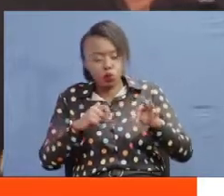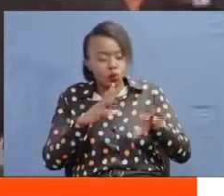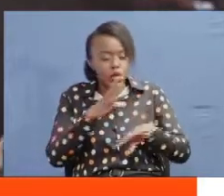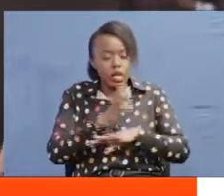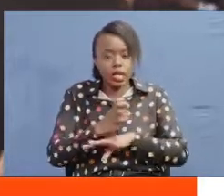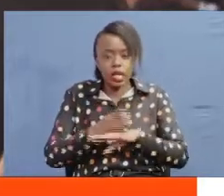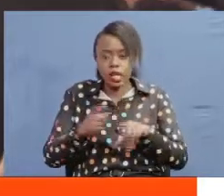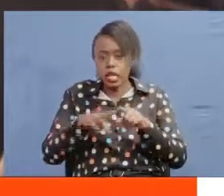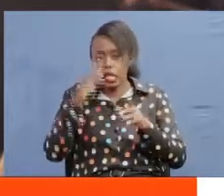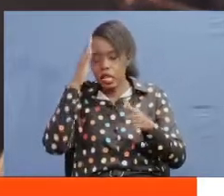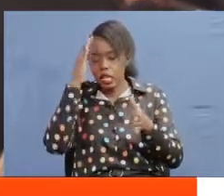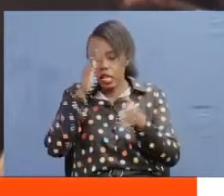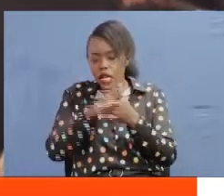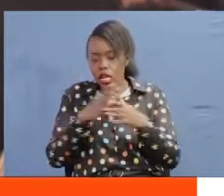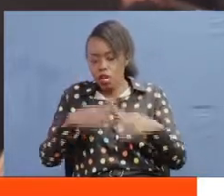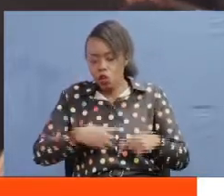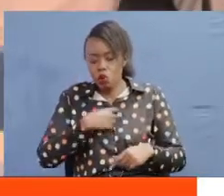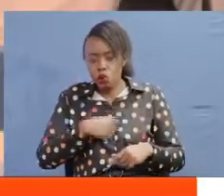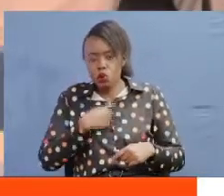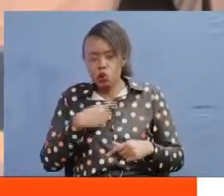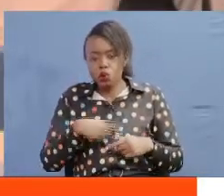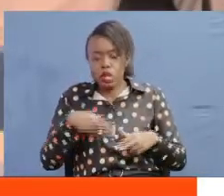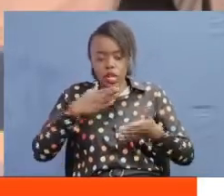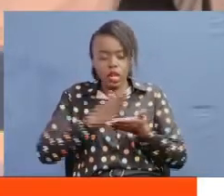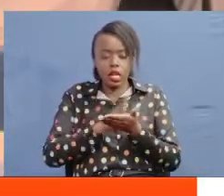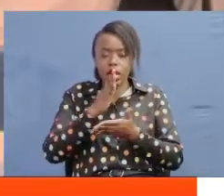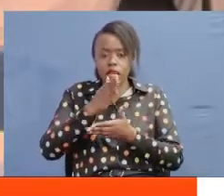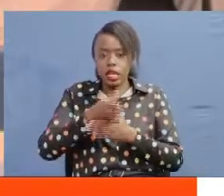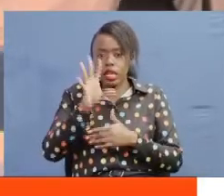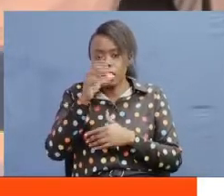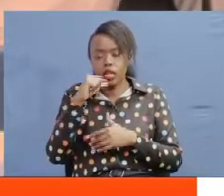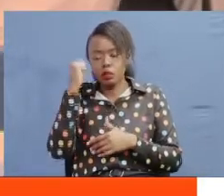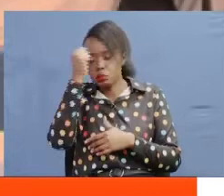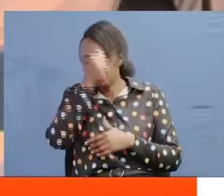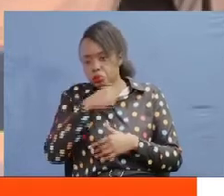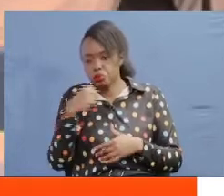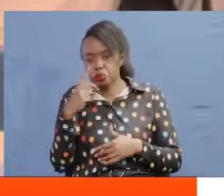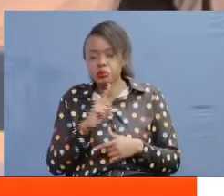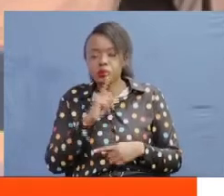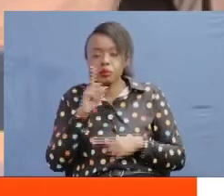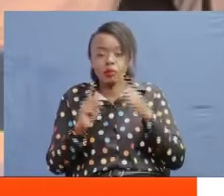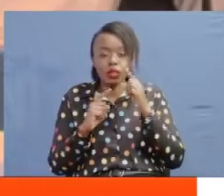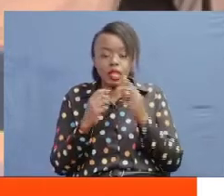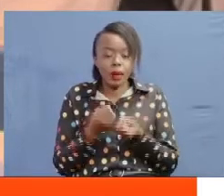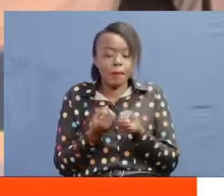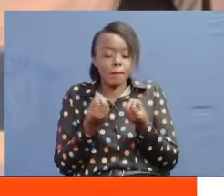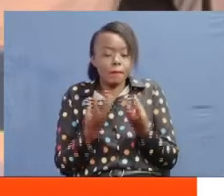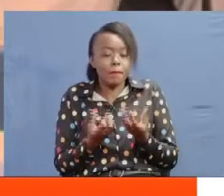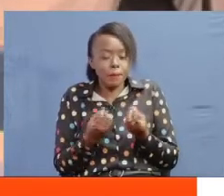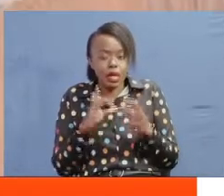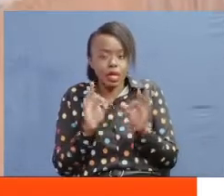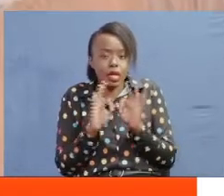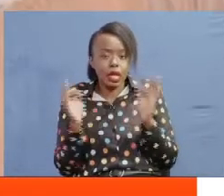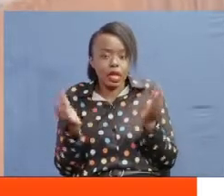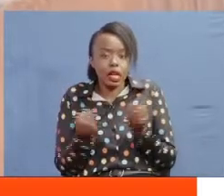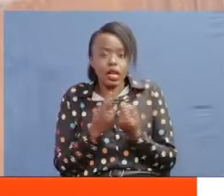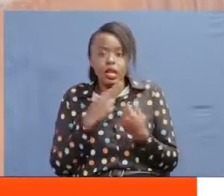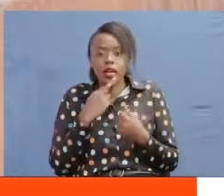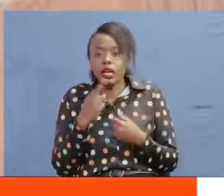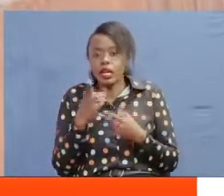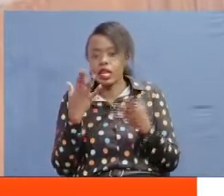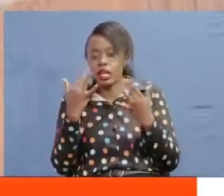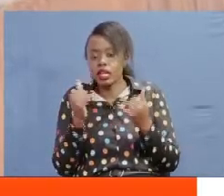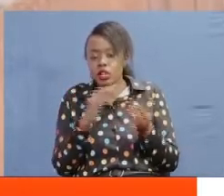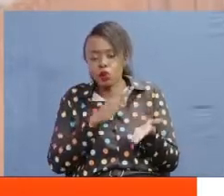and beliefs hosted by Haki Africa, DPP Haji said that most of the Islamic families are normally